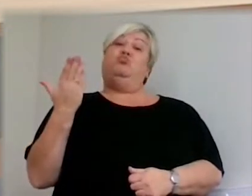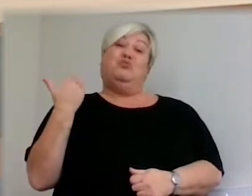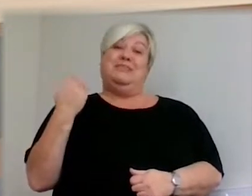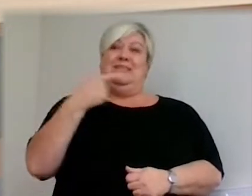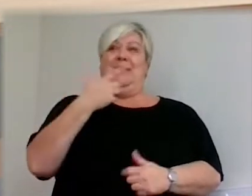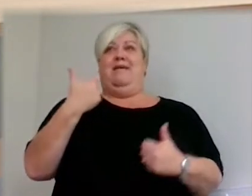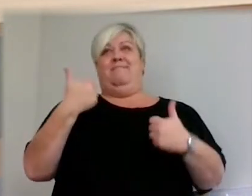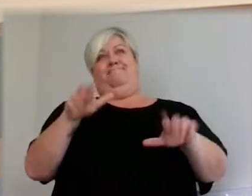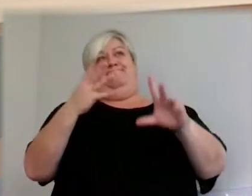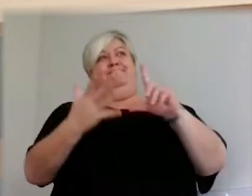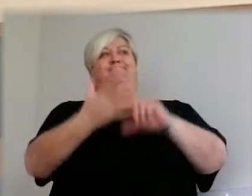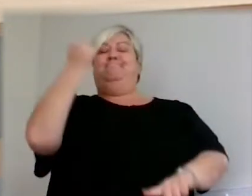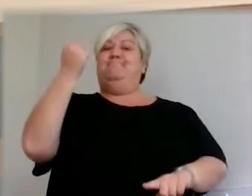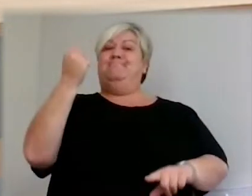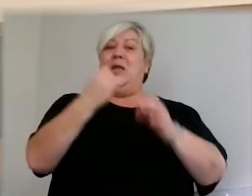Language certificate.